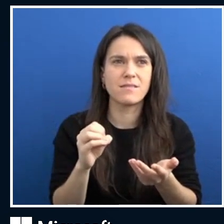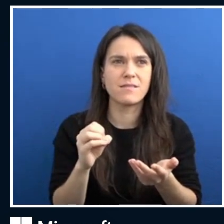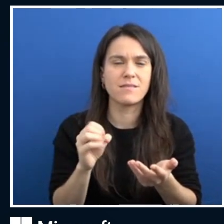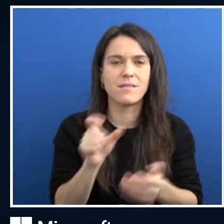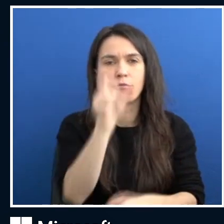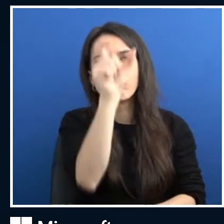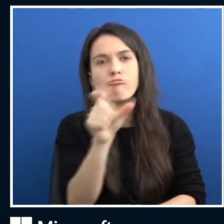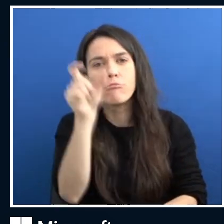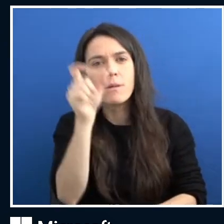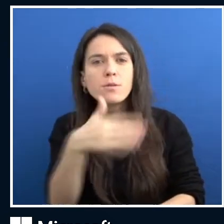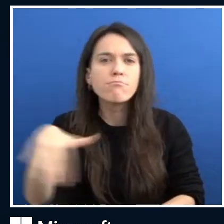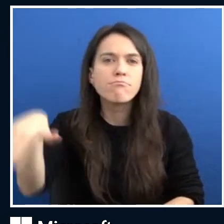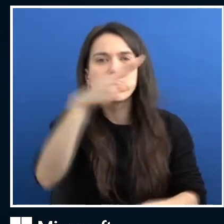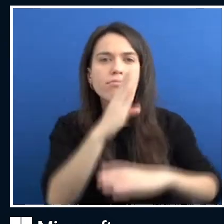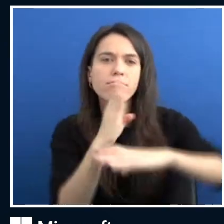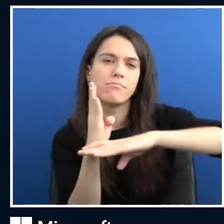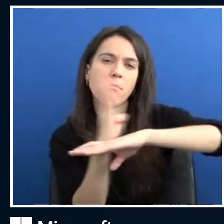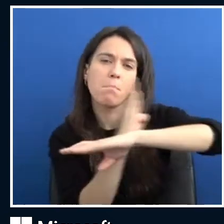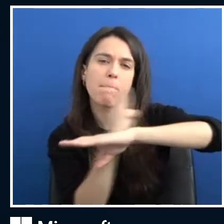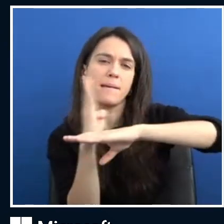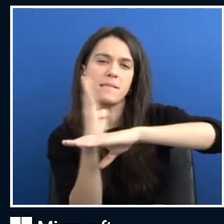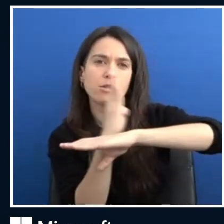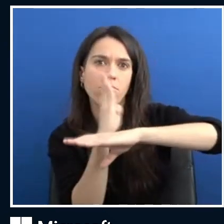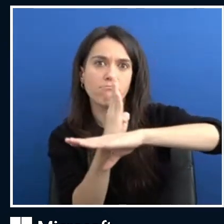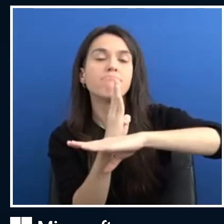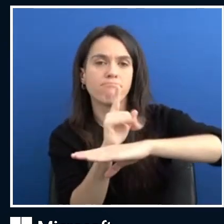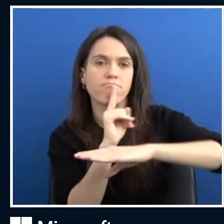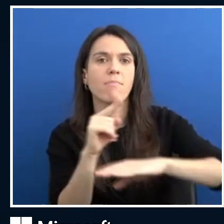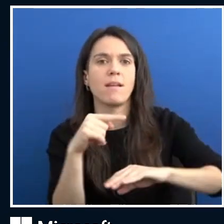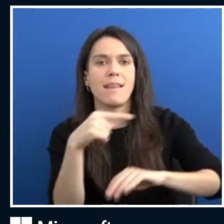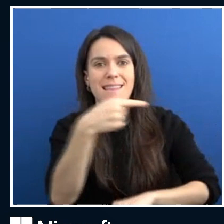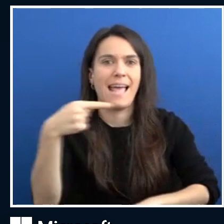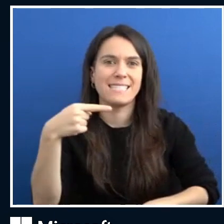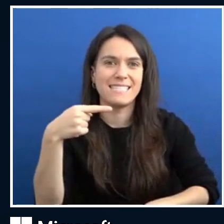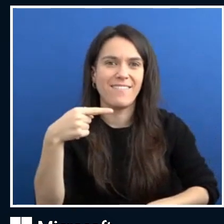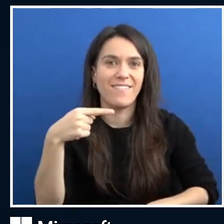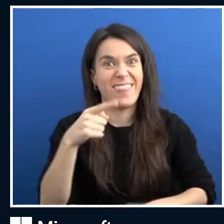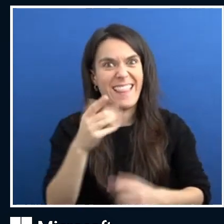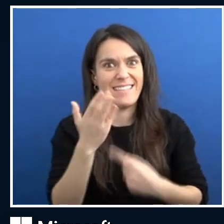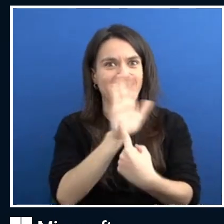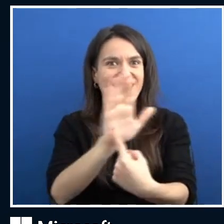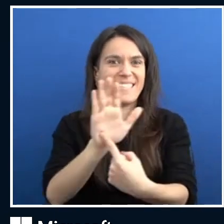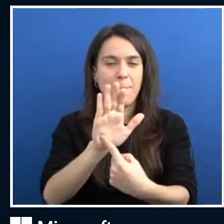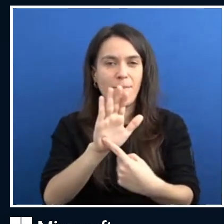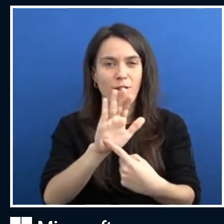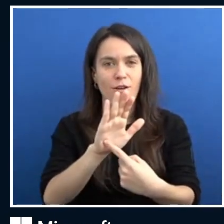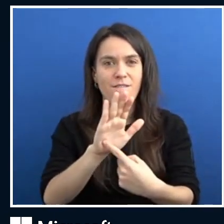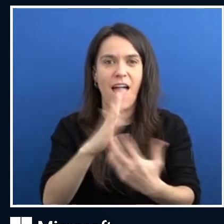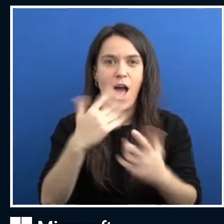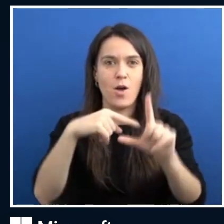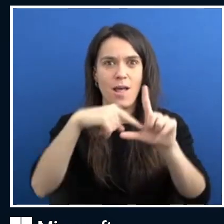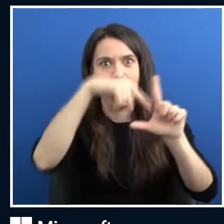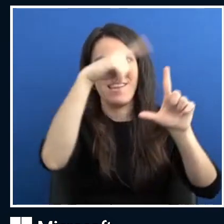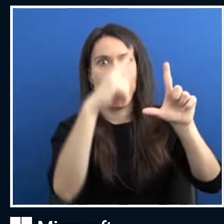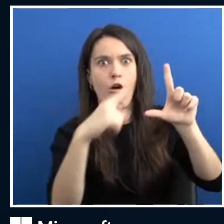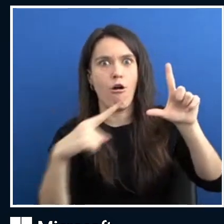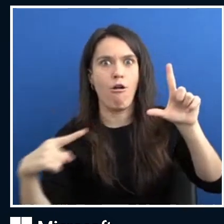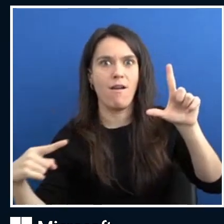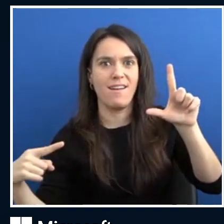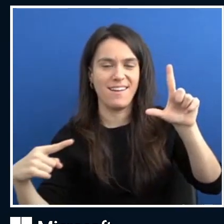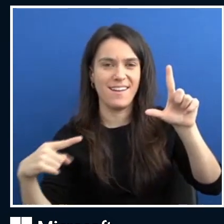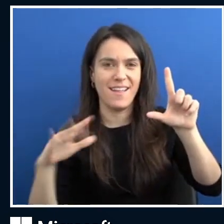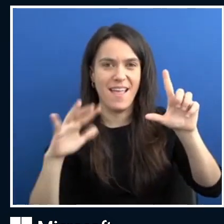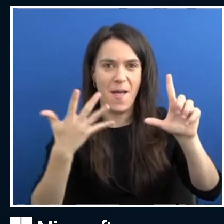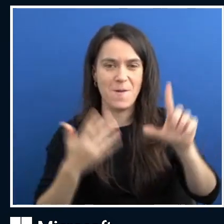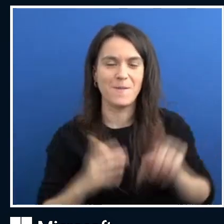cost, you've got a negative value. That's an example of how linear regression works. And we get an intercept. And this is this is